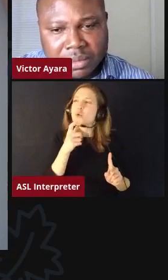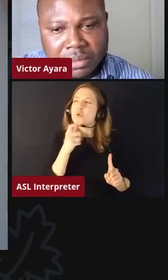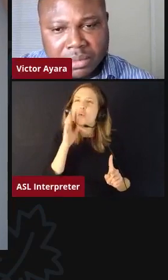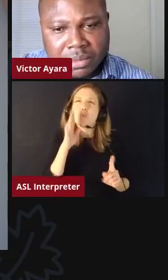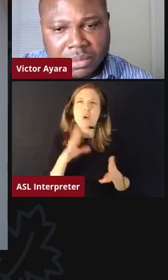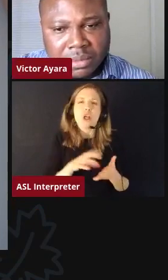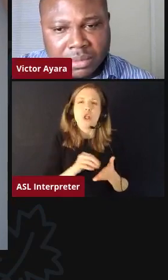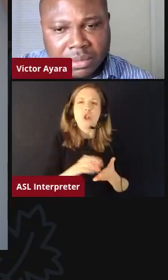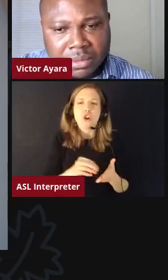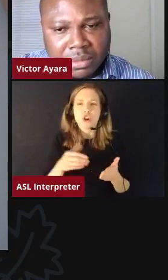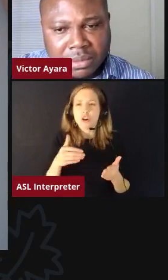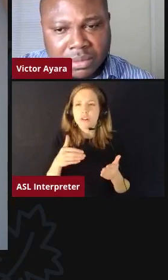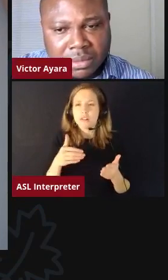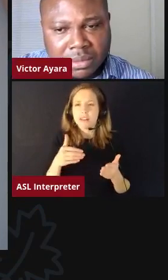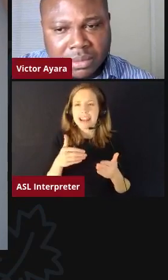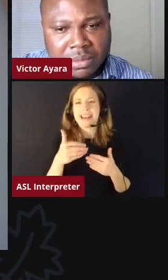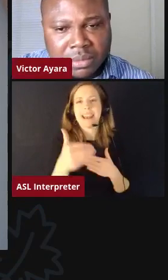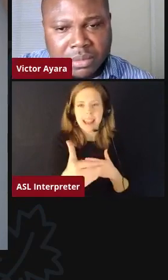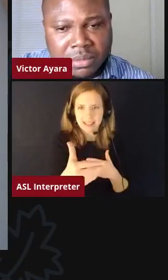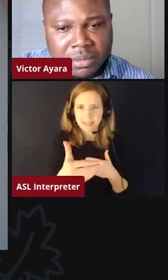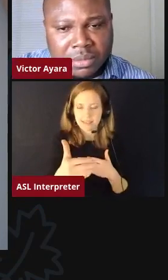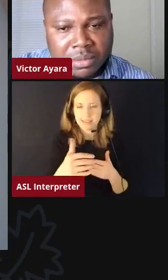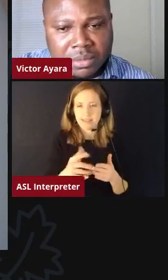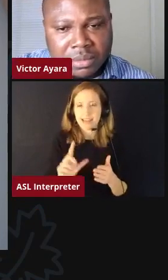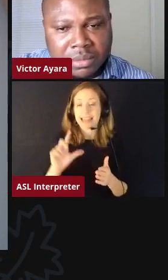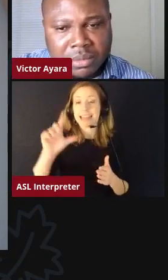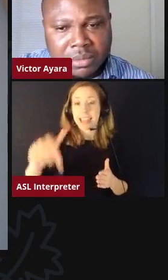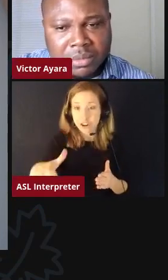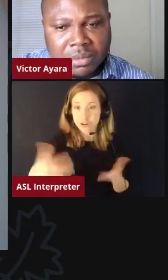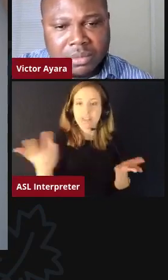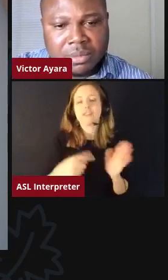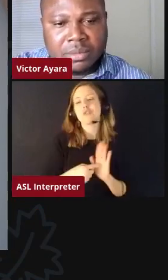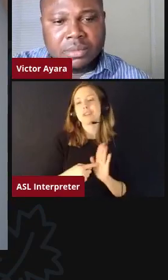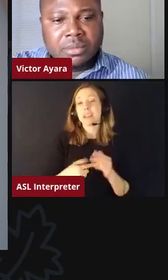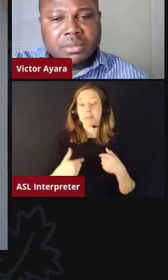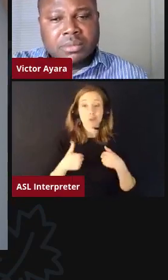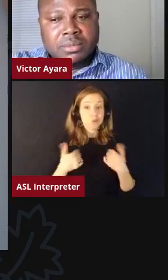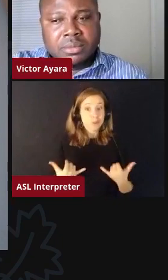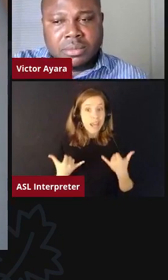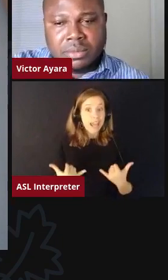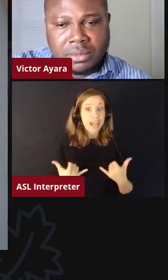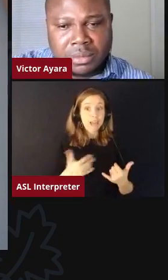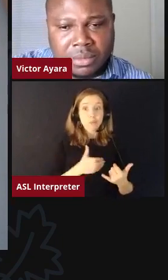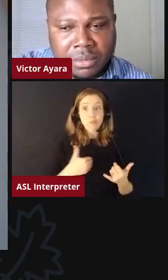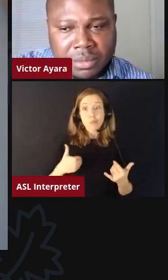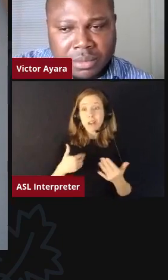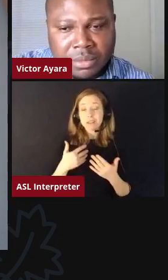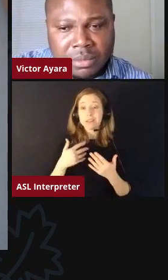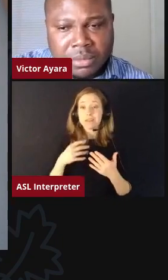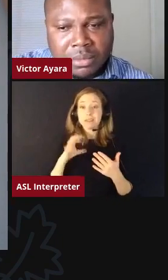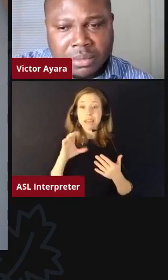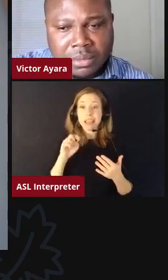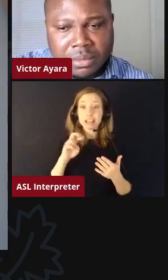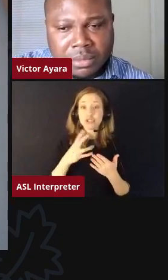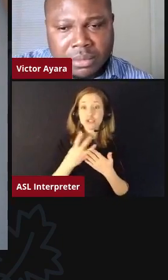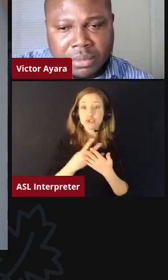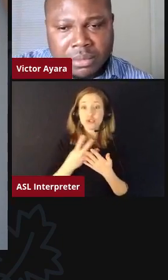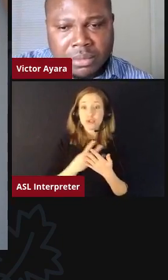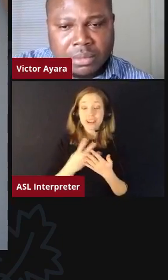helping women with breast cancer screening today. But what we're going to learn by people participating in breast cancer studies that are African American